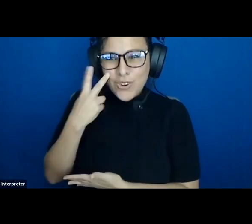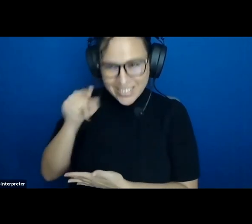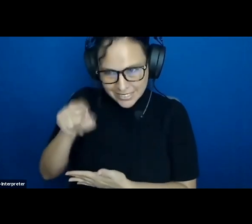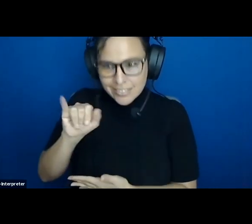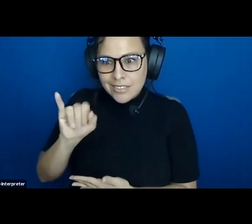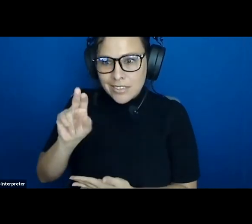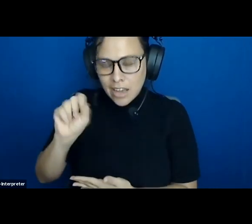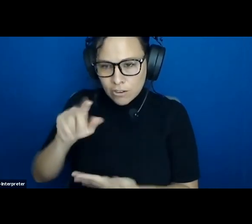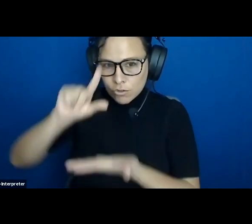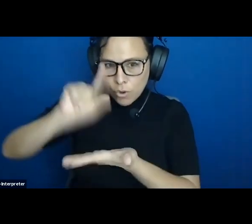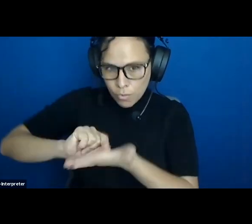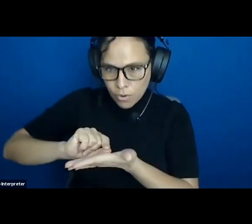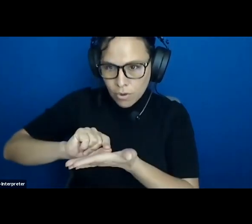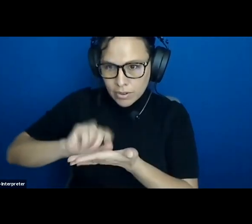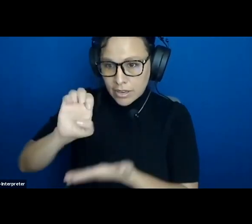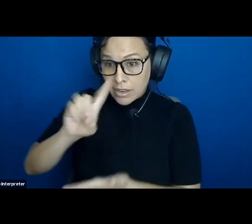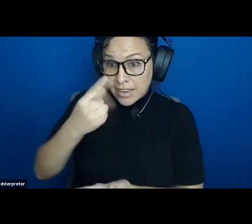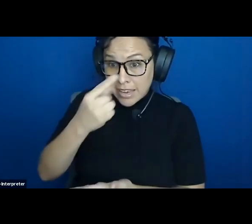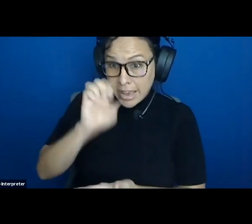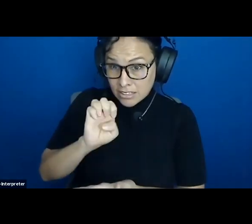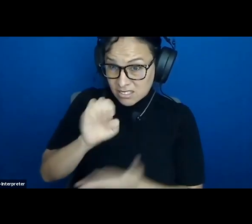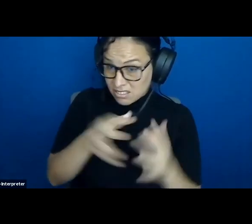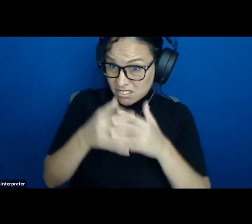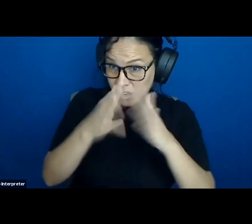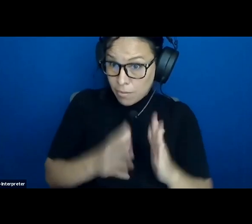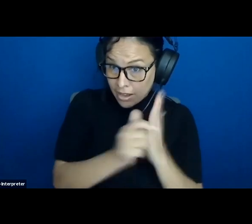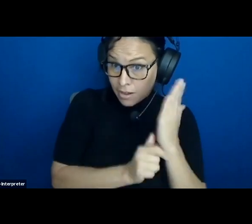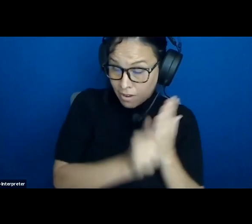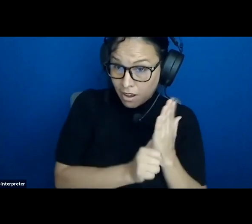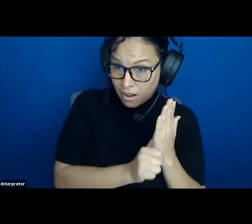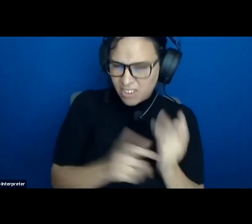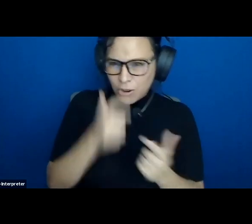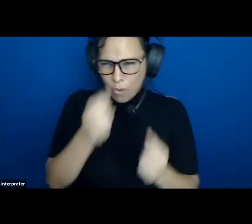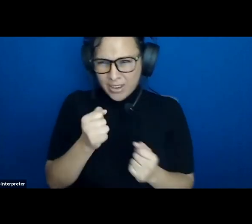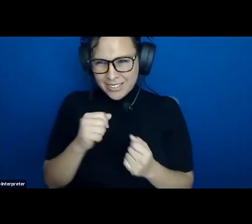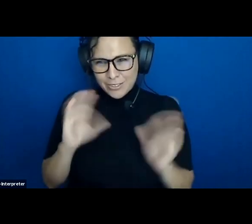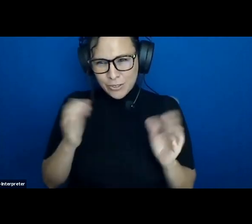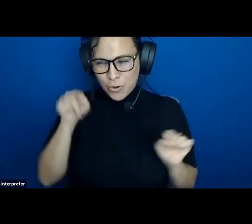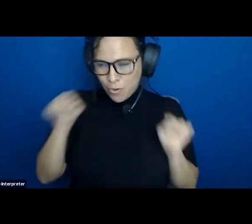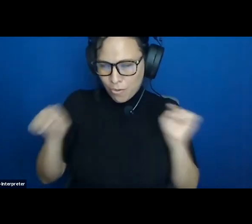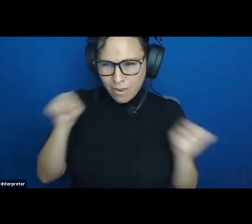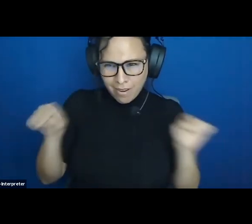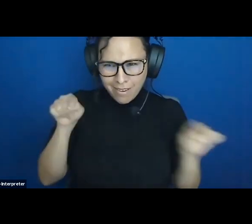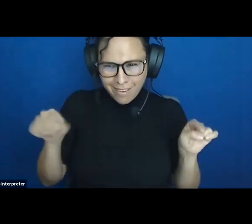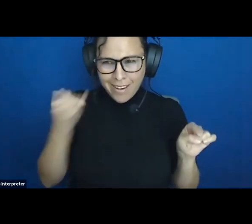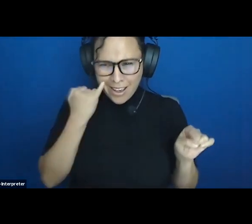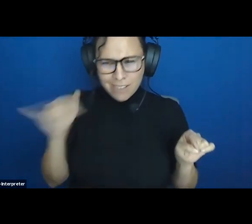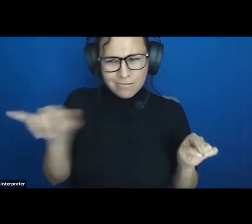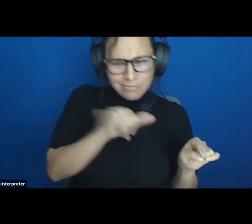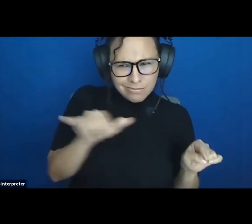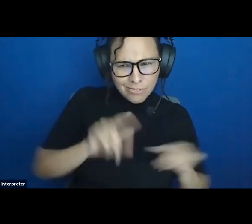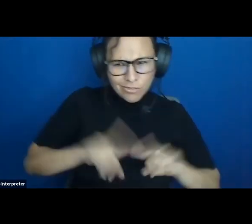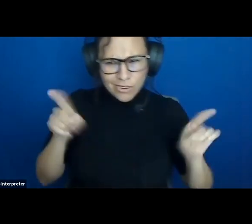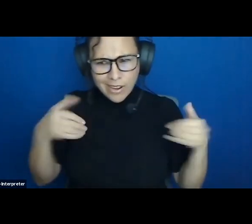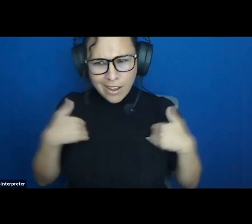in Edge, an American magazine. It would be interesting to compare these two versions and see what similarities and differences